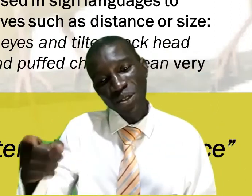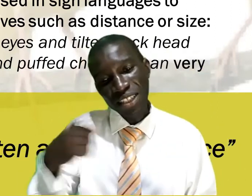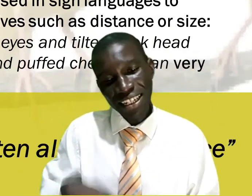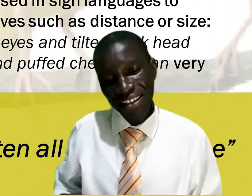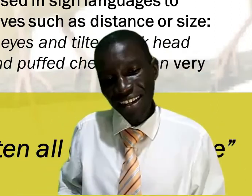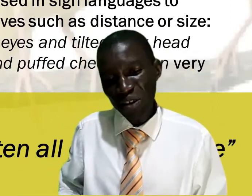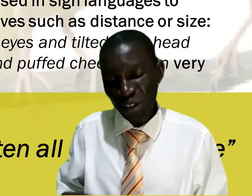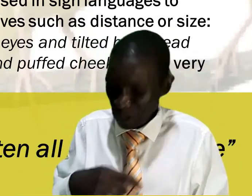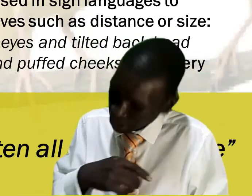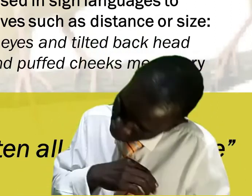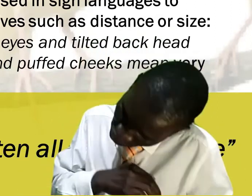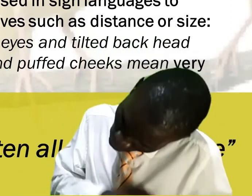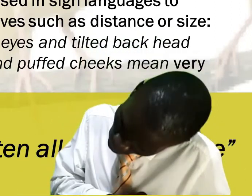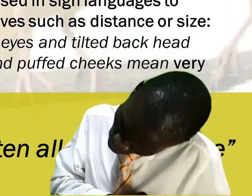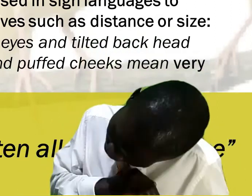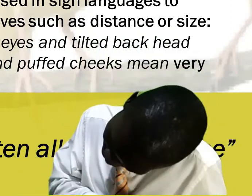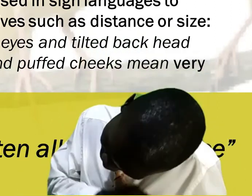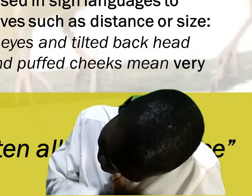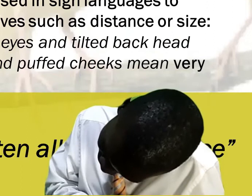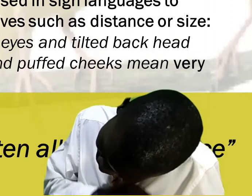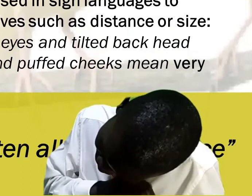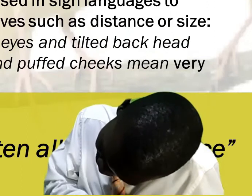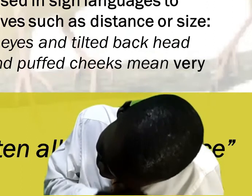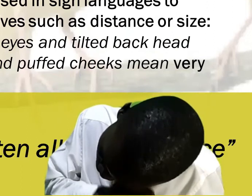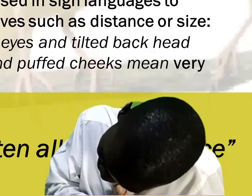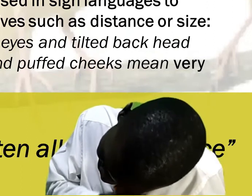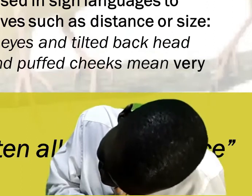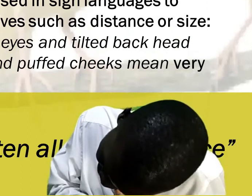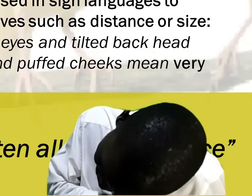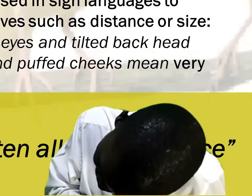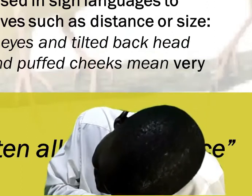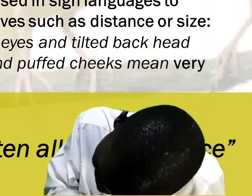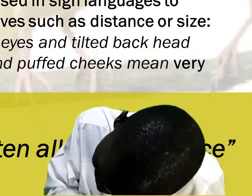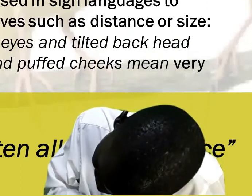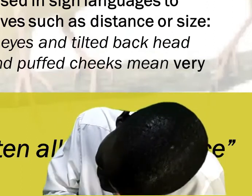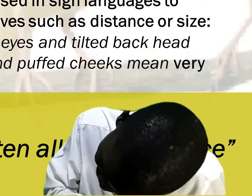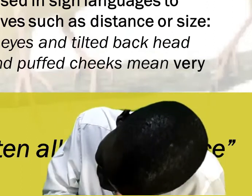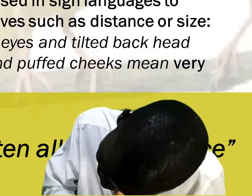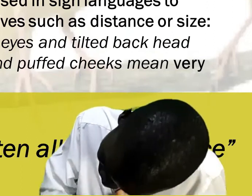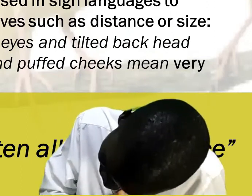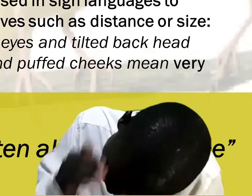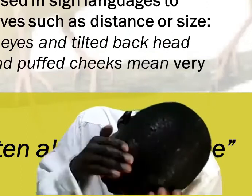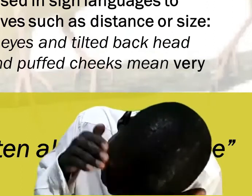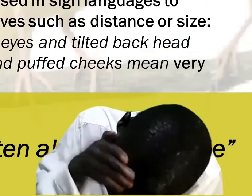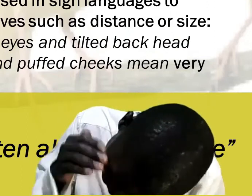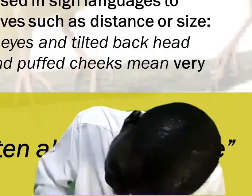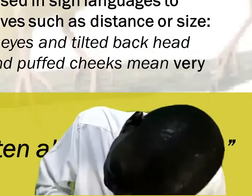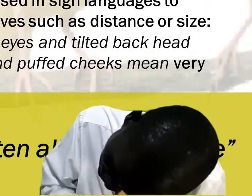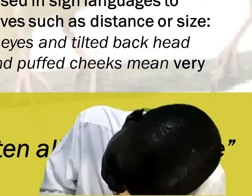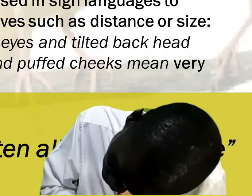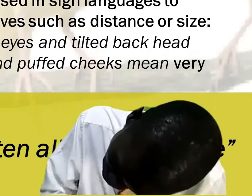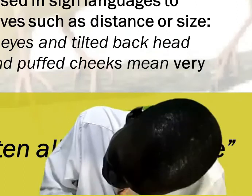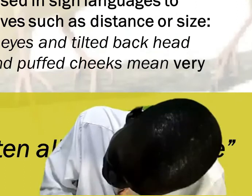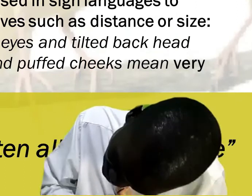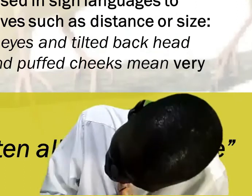you go to study sign language with the Shona culture and the Ndebele culture and other cultures, then your face is